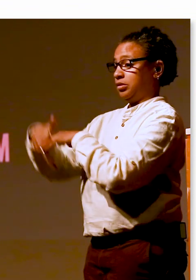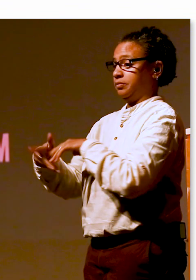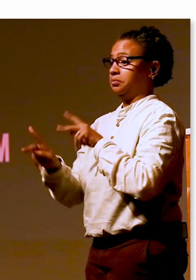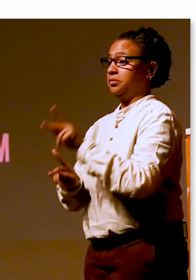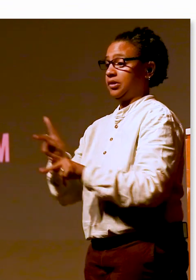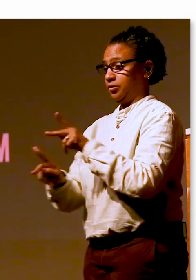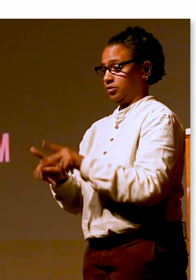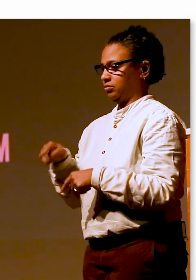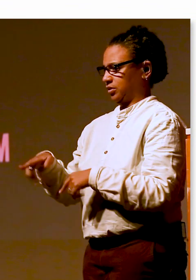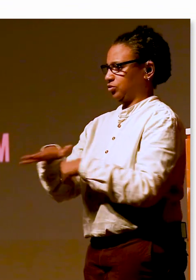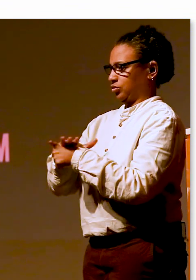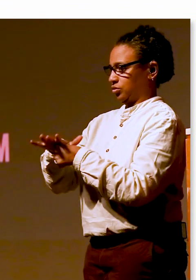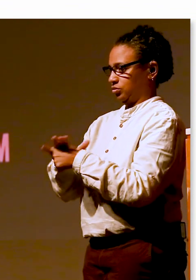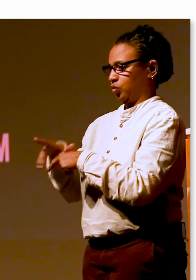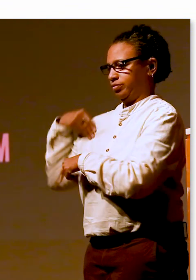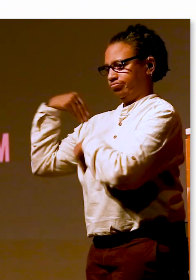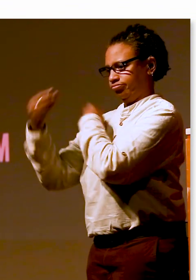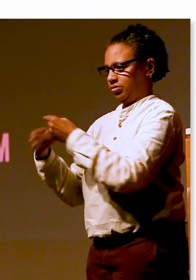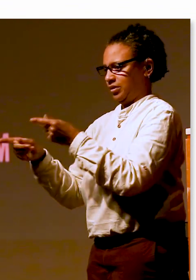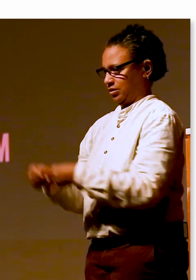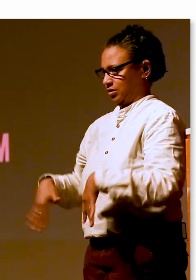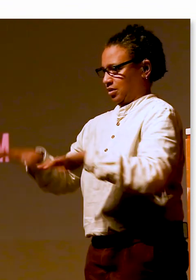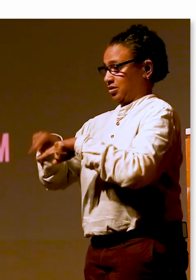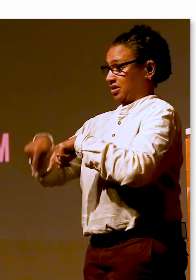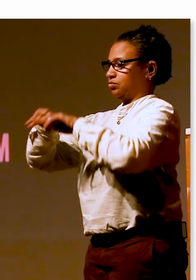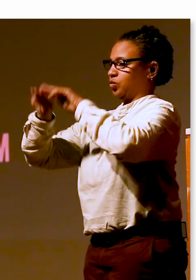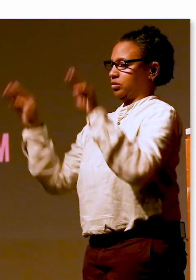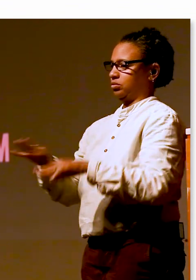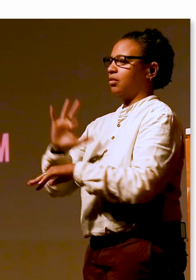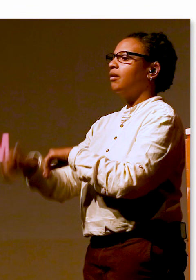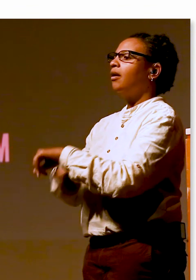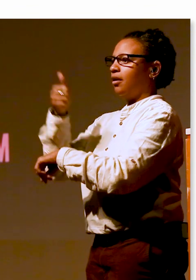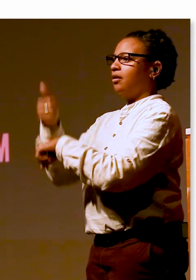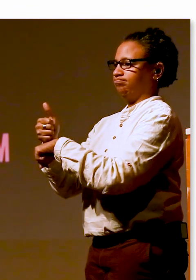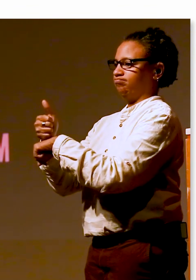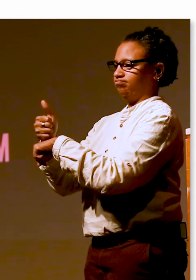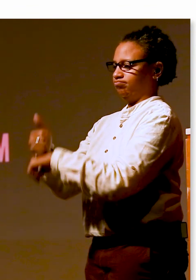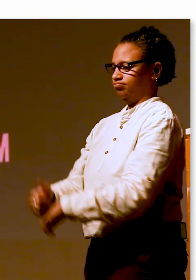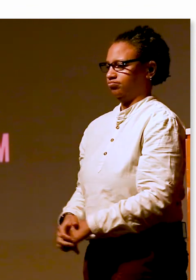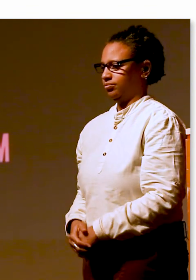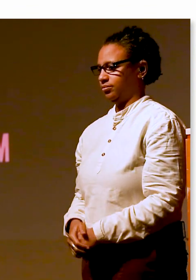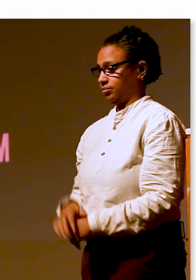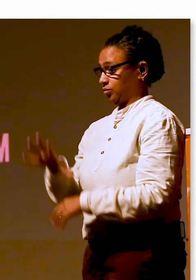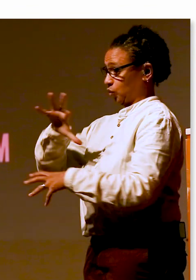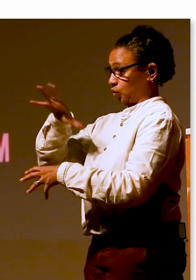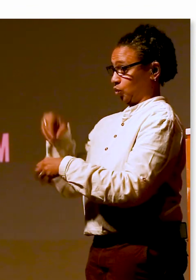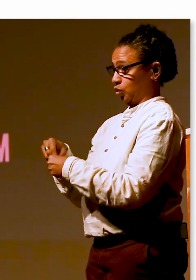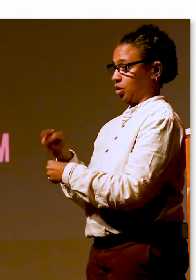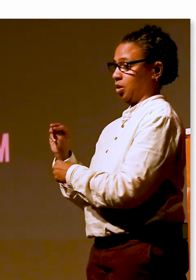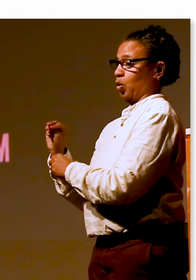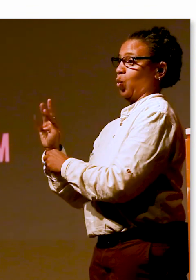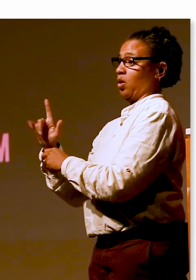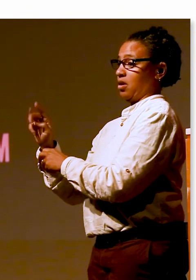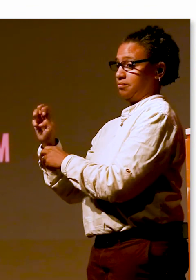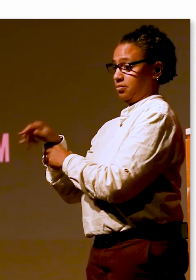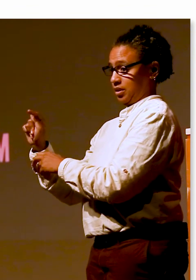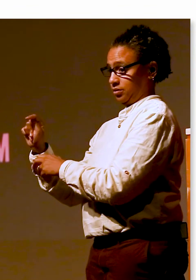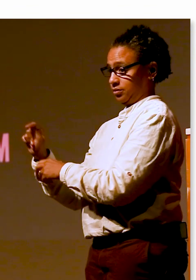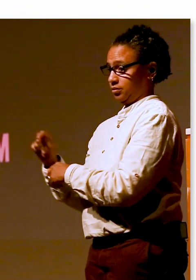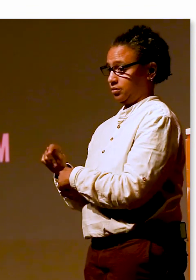region on whose ancestral lands this museum now stands. These include the Willamette, Tumwater,